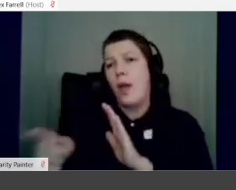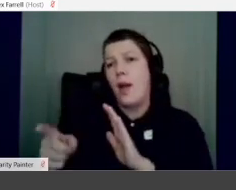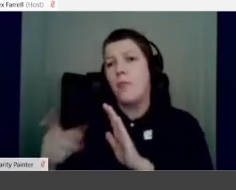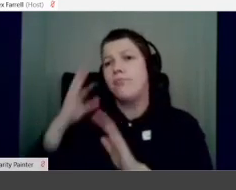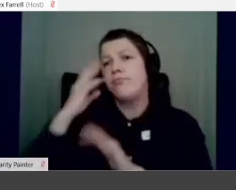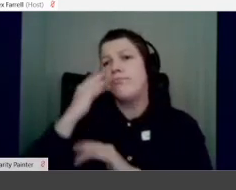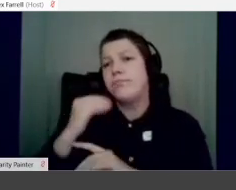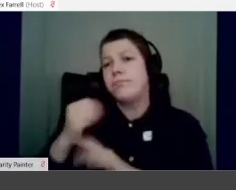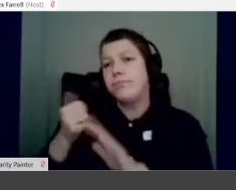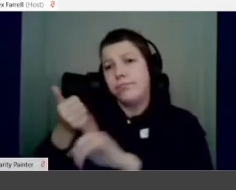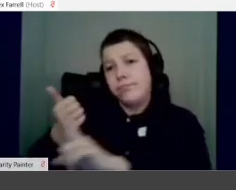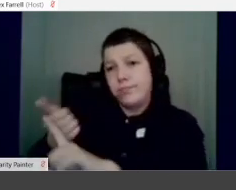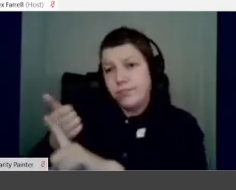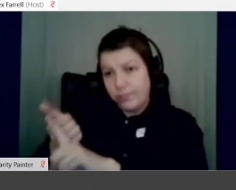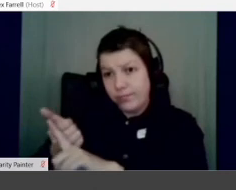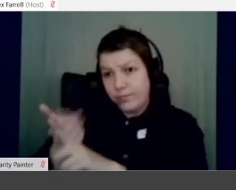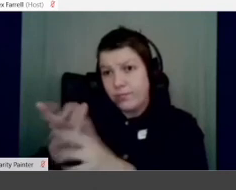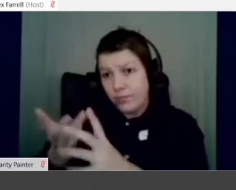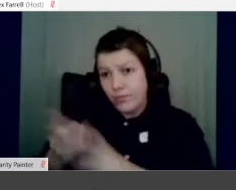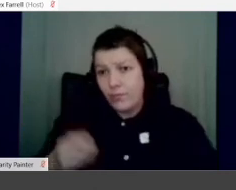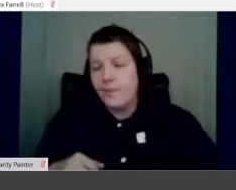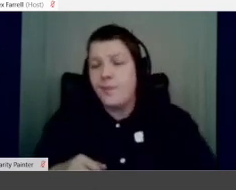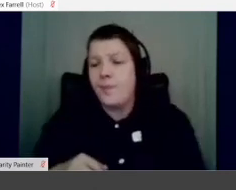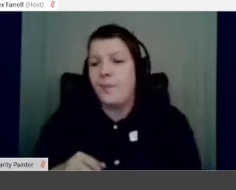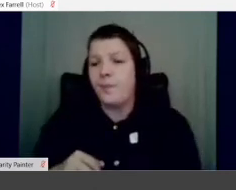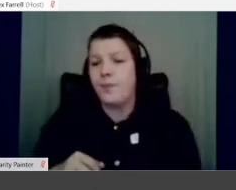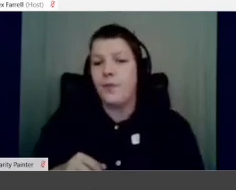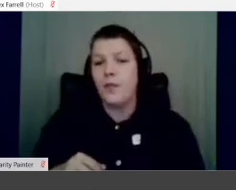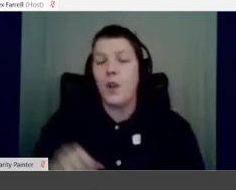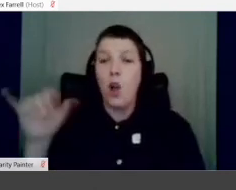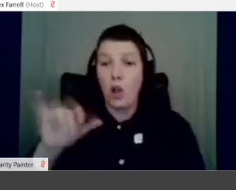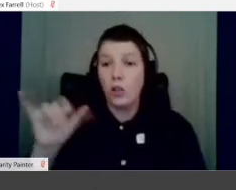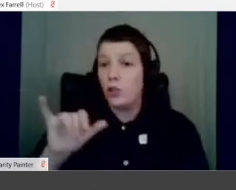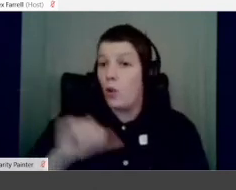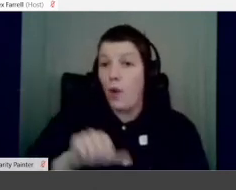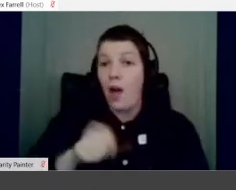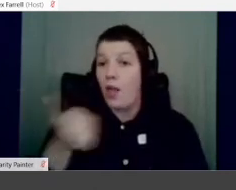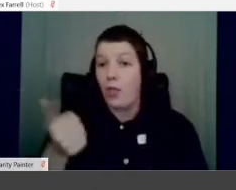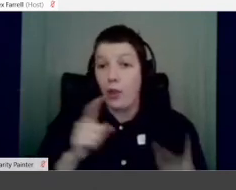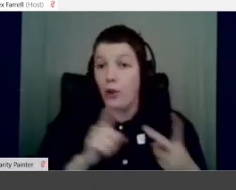really focus on is user research. So having students